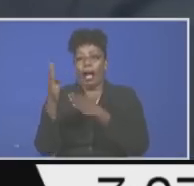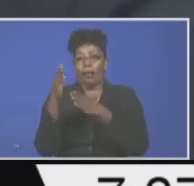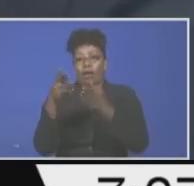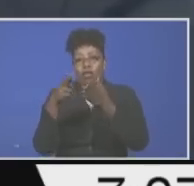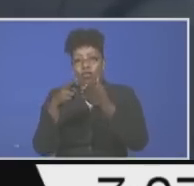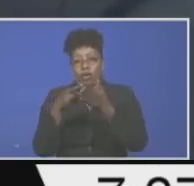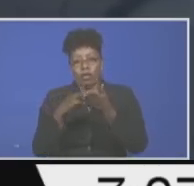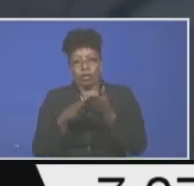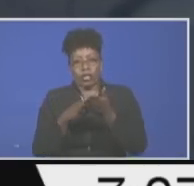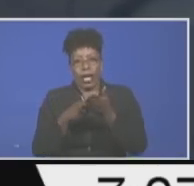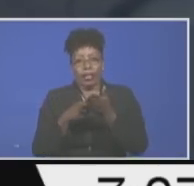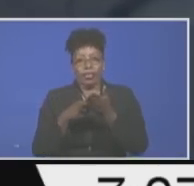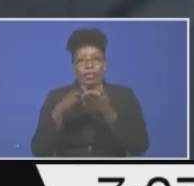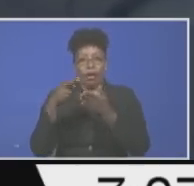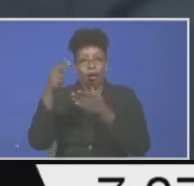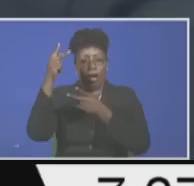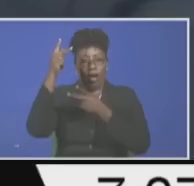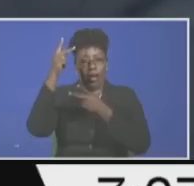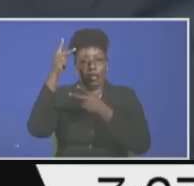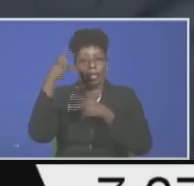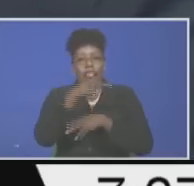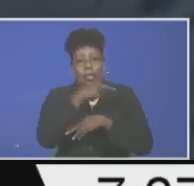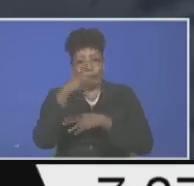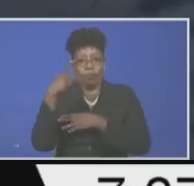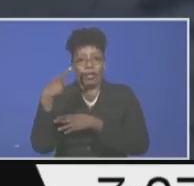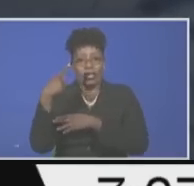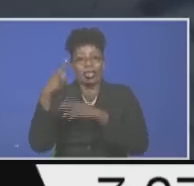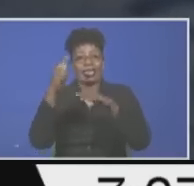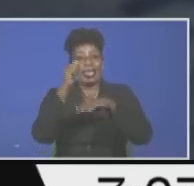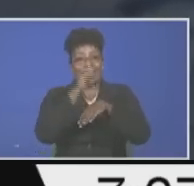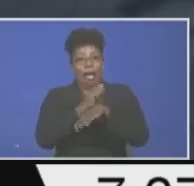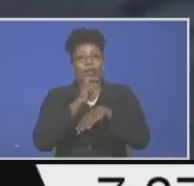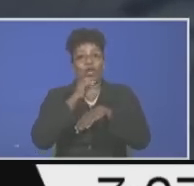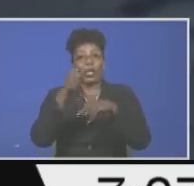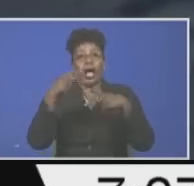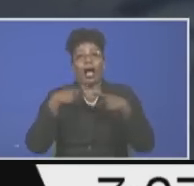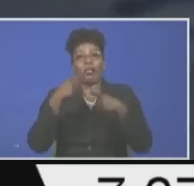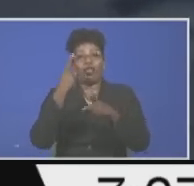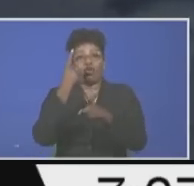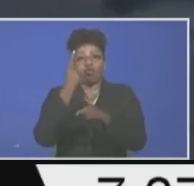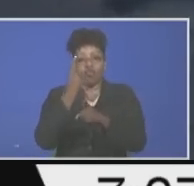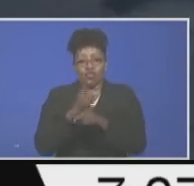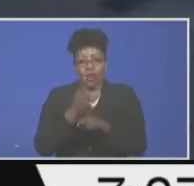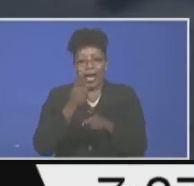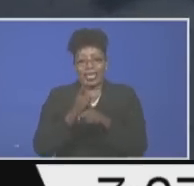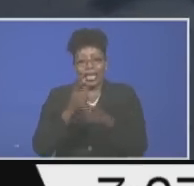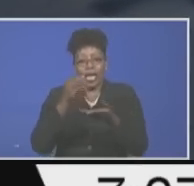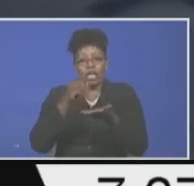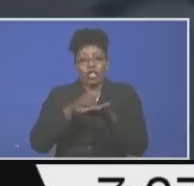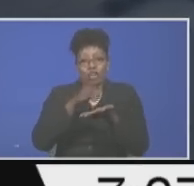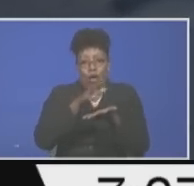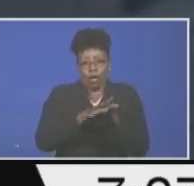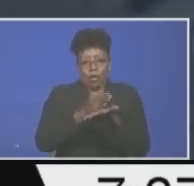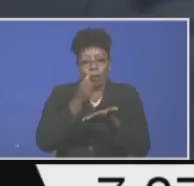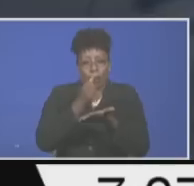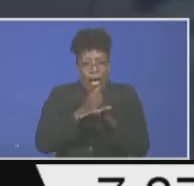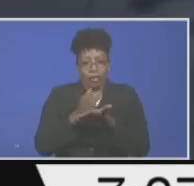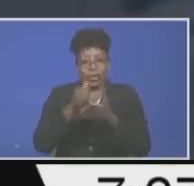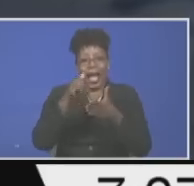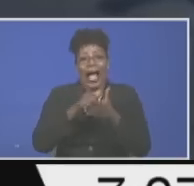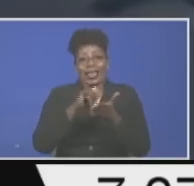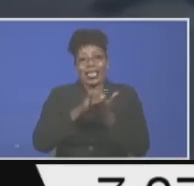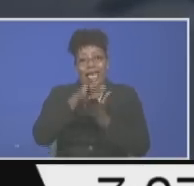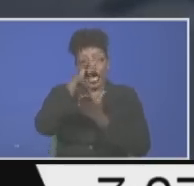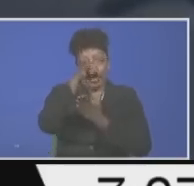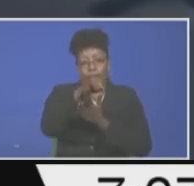reservations at the Princess Towers Hotel, but they didn't have the correct credentials at the airport to